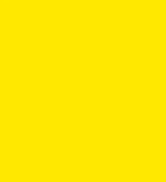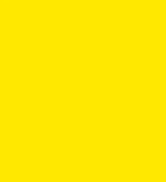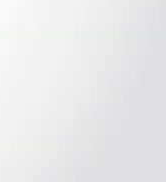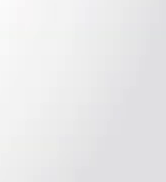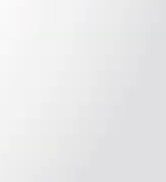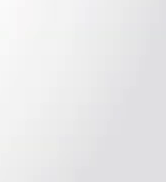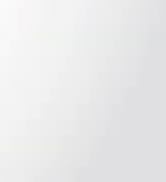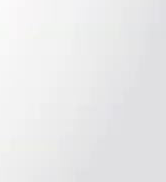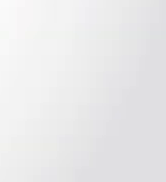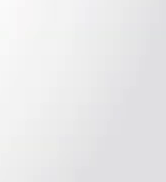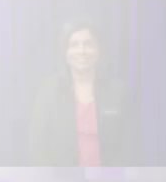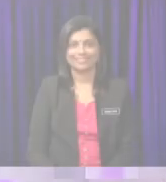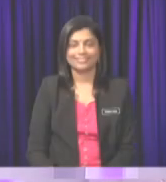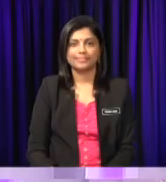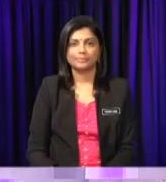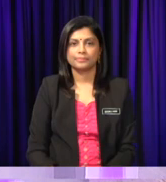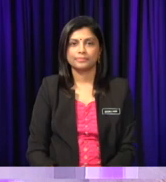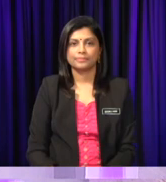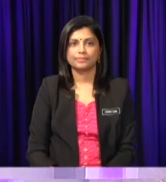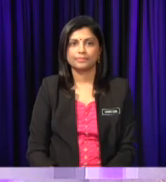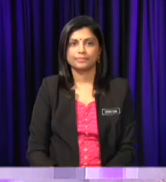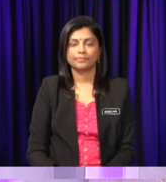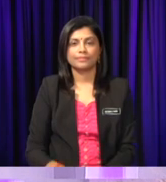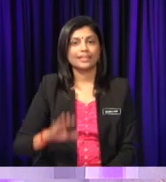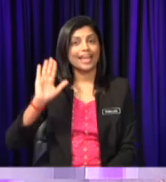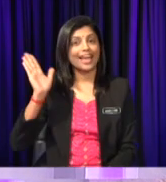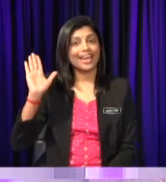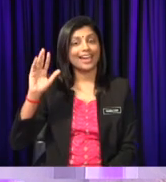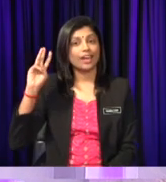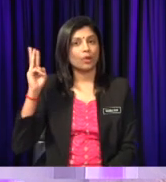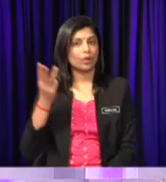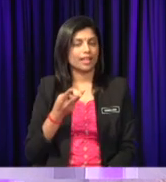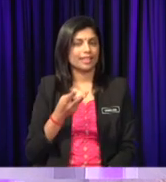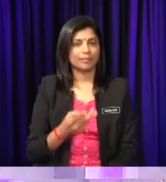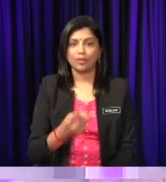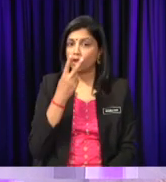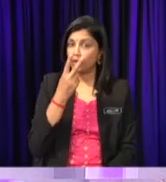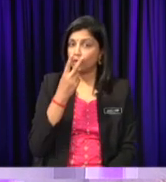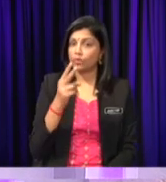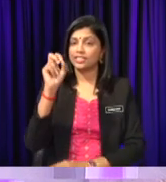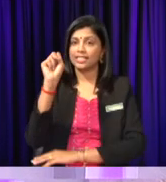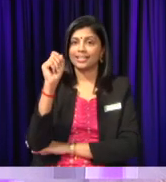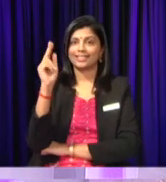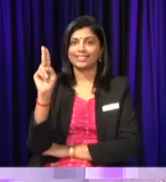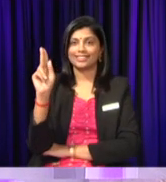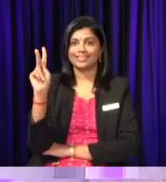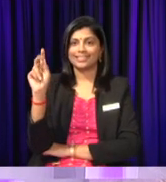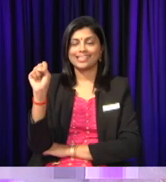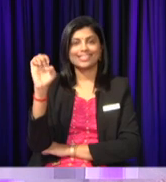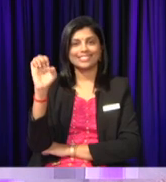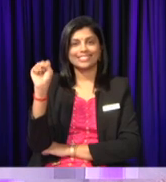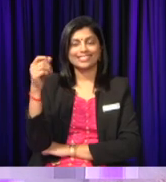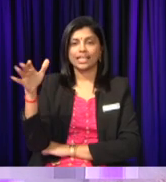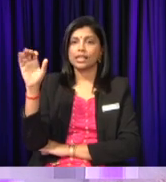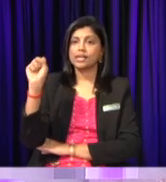Didik TV KPM. Hi, welcome back to Sukses SPM 2022 with me, Shafika, and also teacher